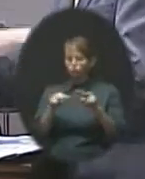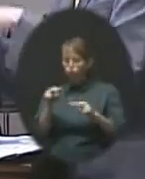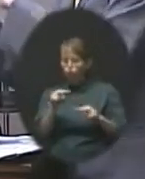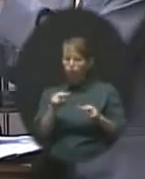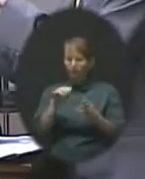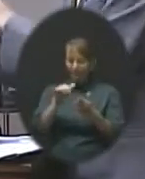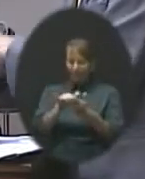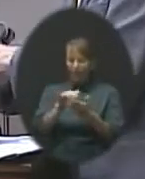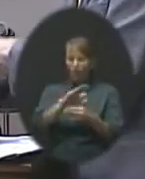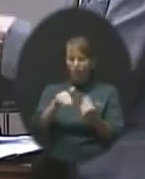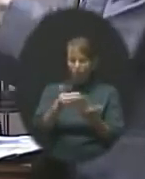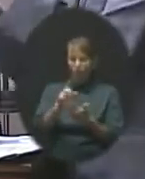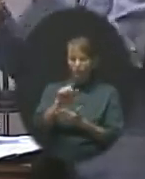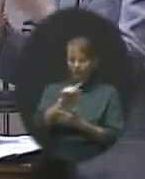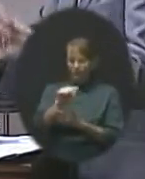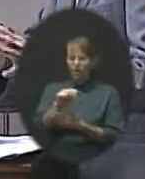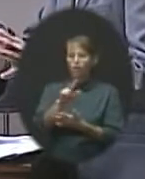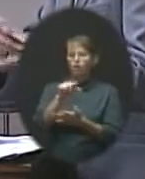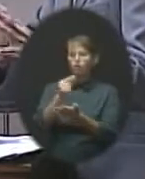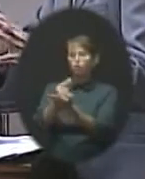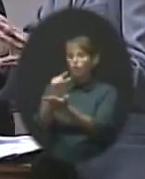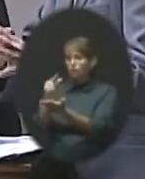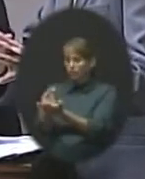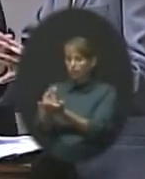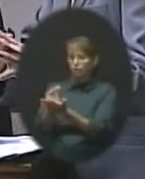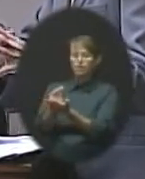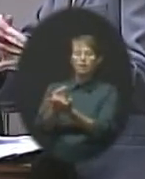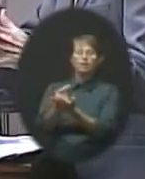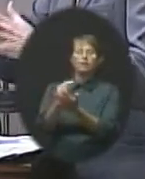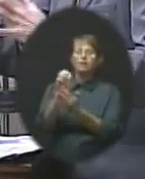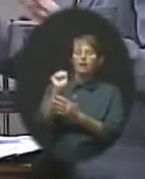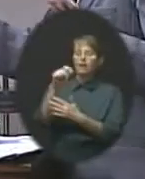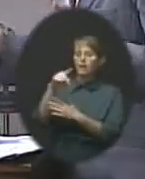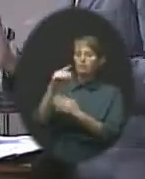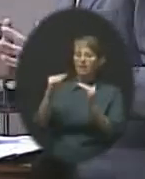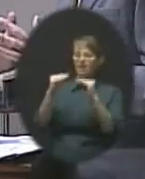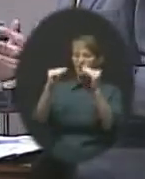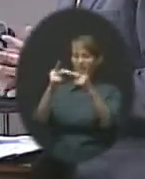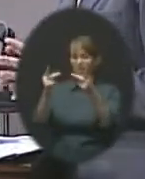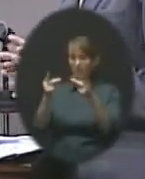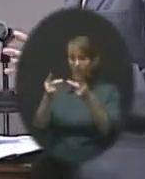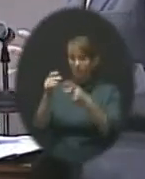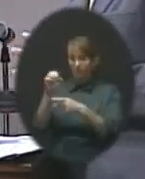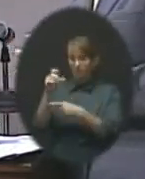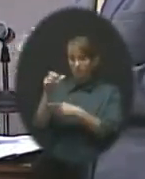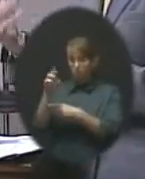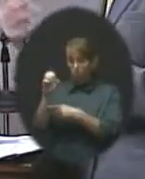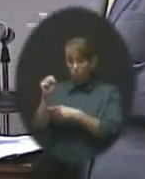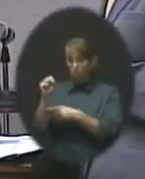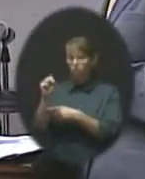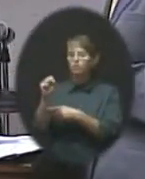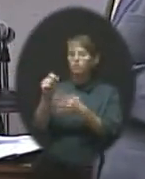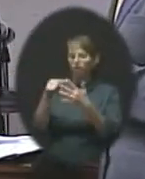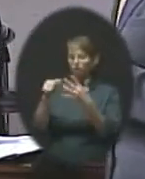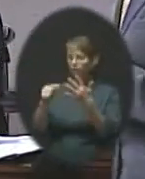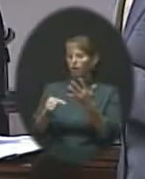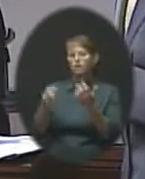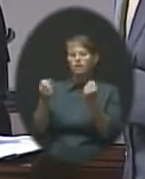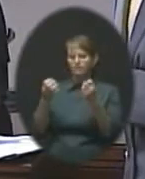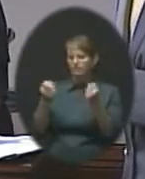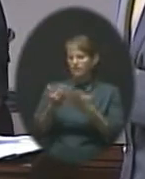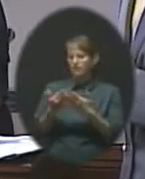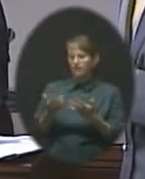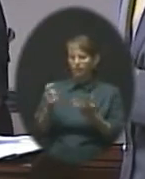the attendance rate, the ACT, the AP advanced placement scores, and putting all that pieces together. So I thought that was a good point too.